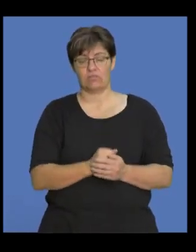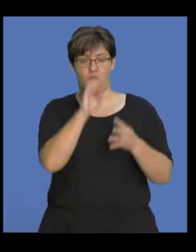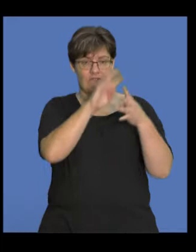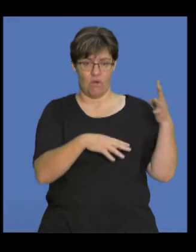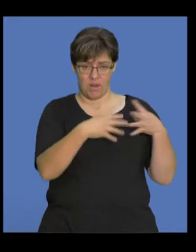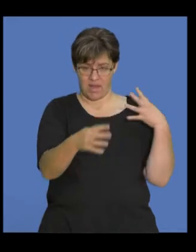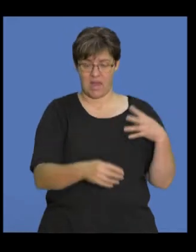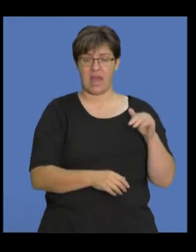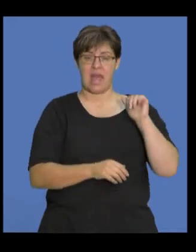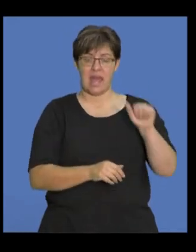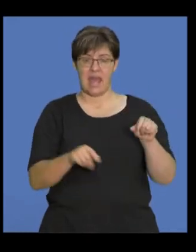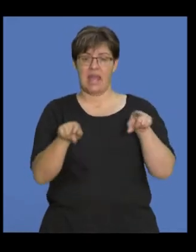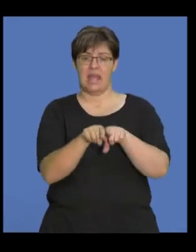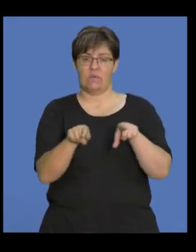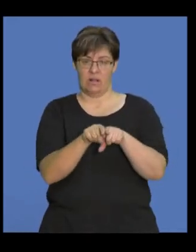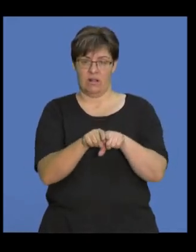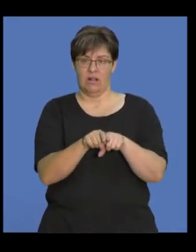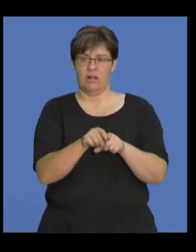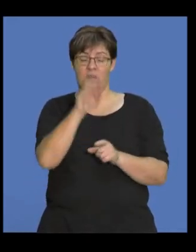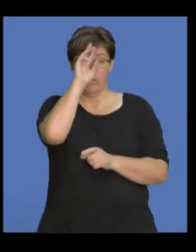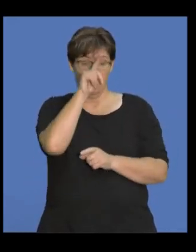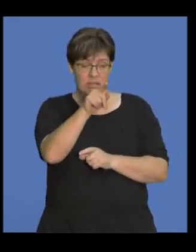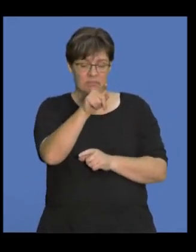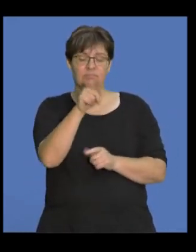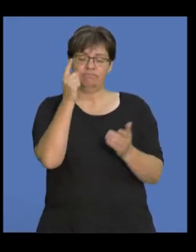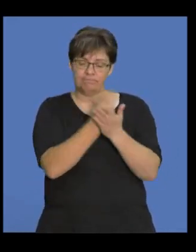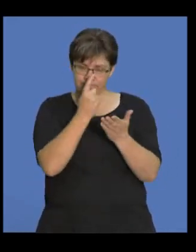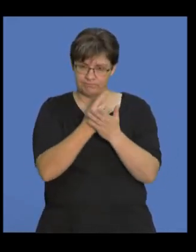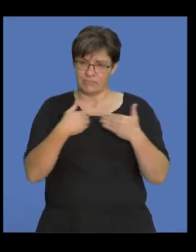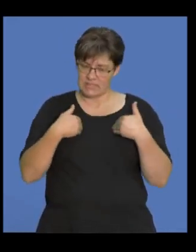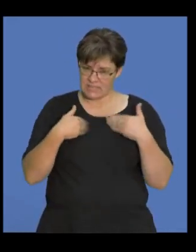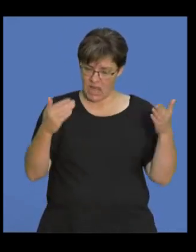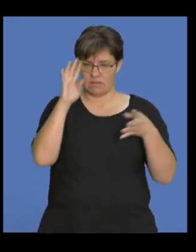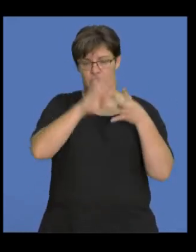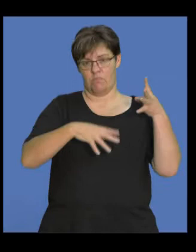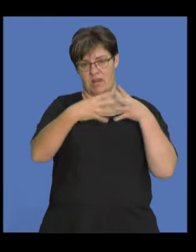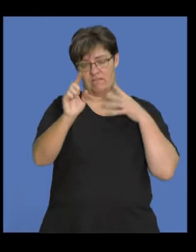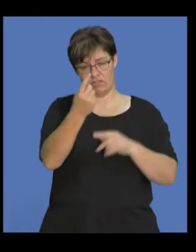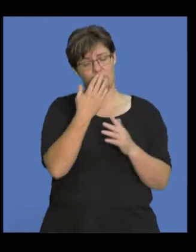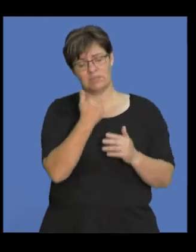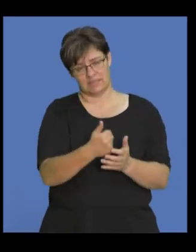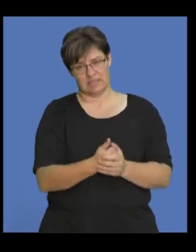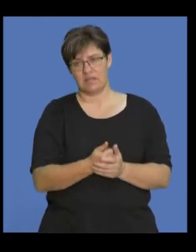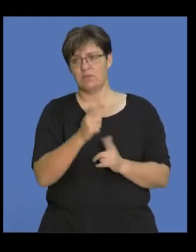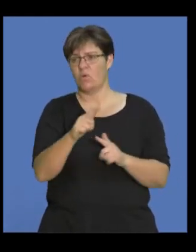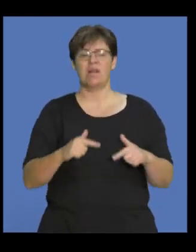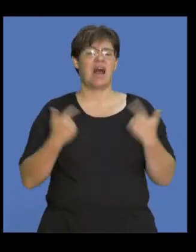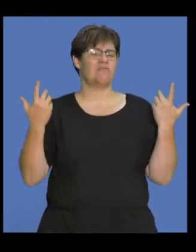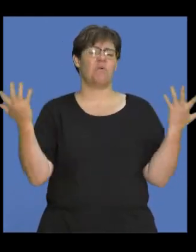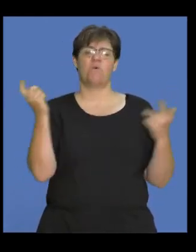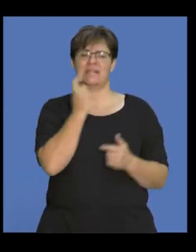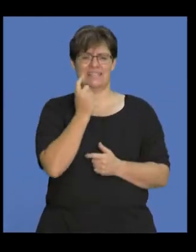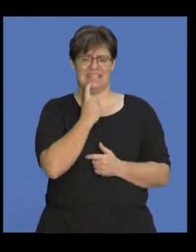be A is equals to, remember guys, you always need to start with your formula, please. It makes life easy whenever